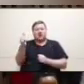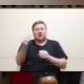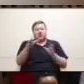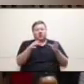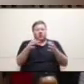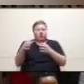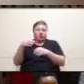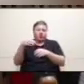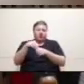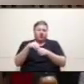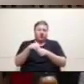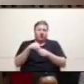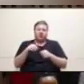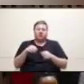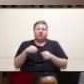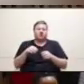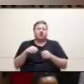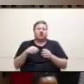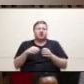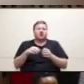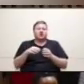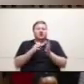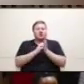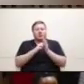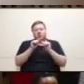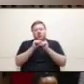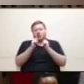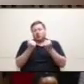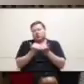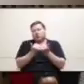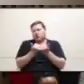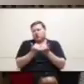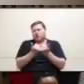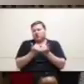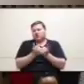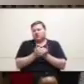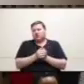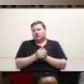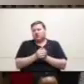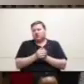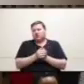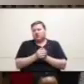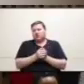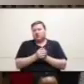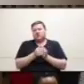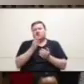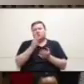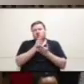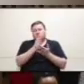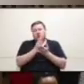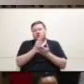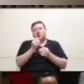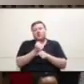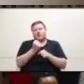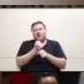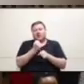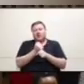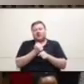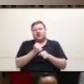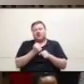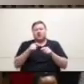as your rates association. And the purpose of the steering committee is to frequently engage with the dispute